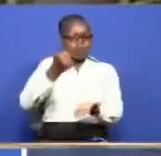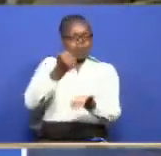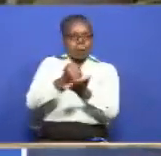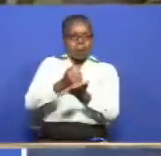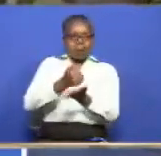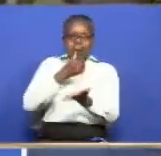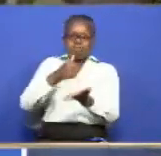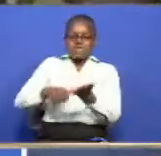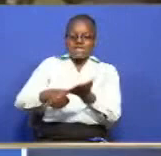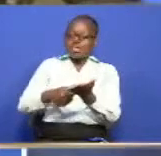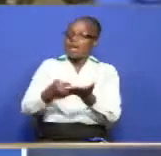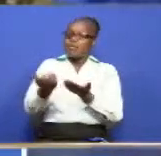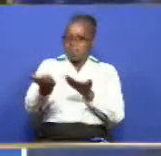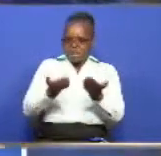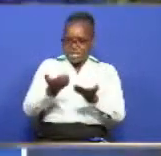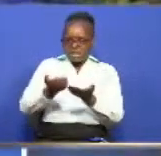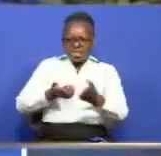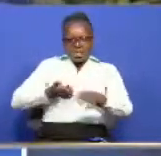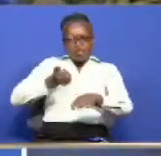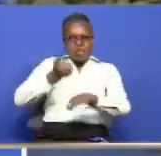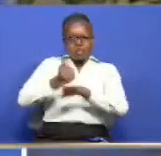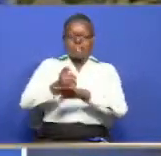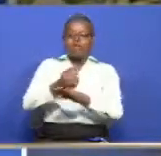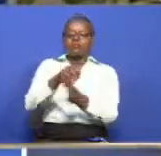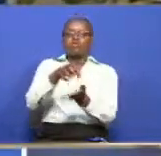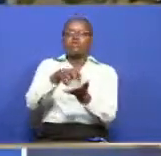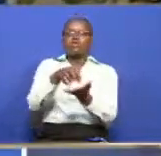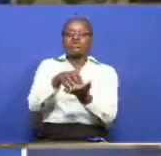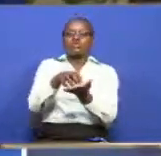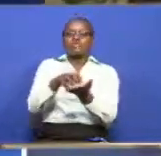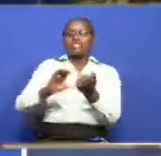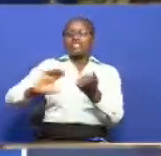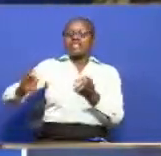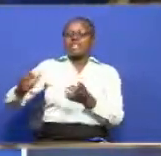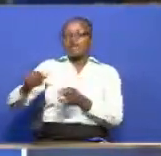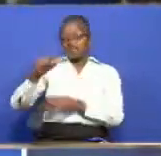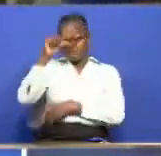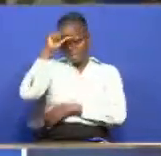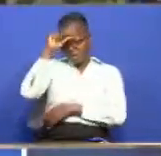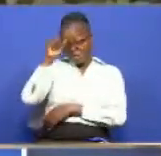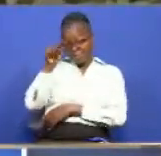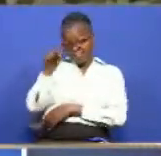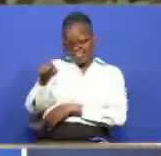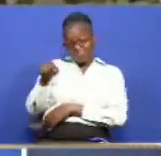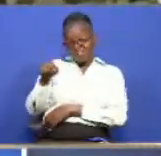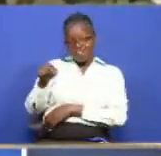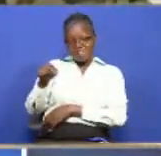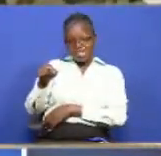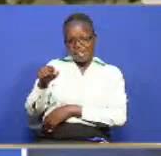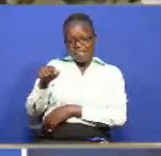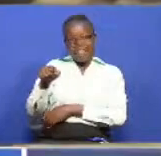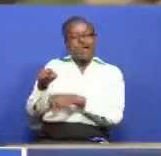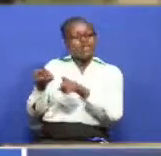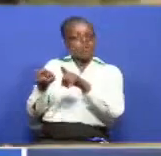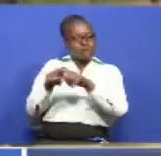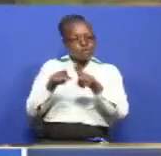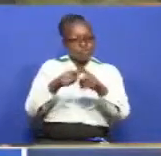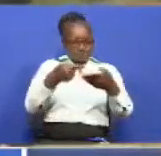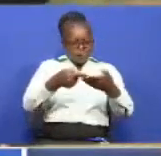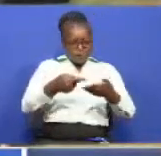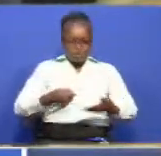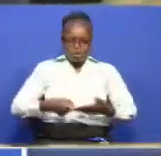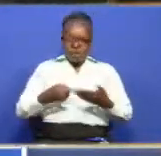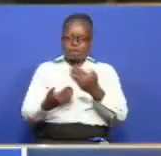of business and even appointive positions in the county government. The motion was supposed to be debated